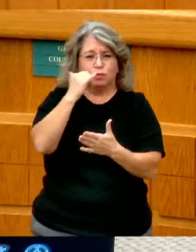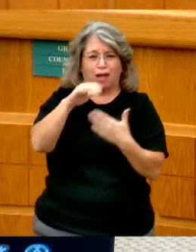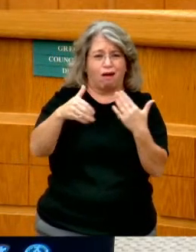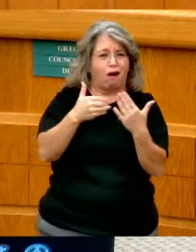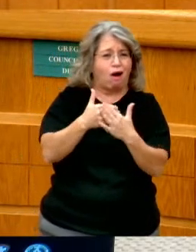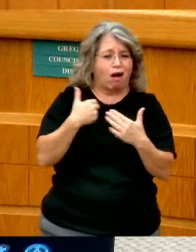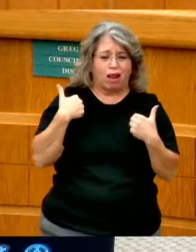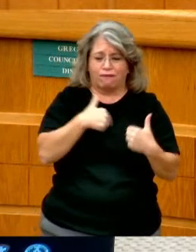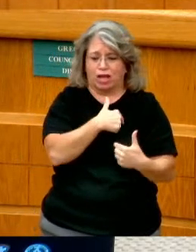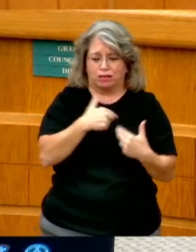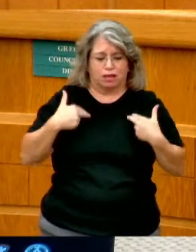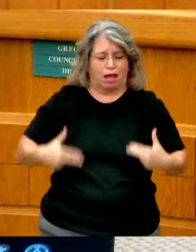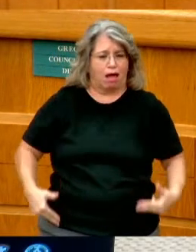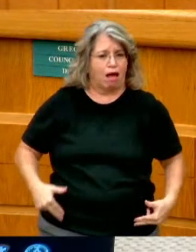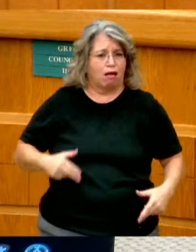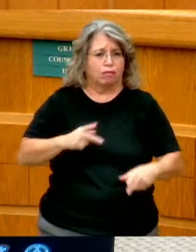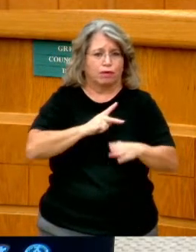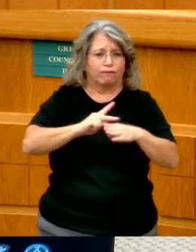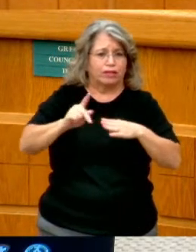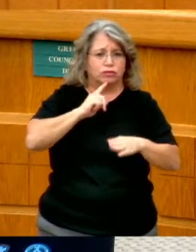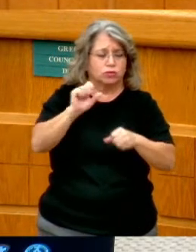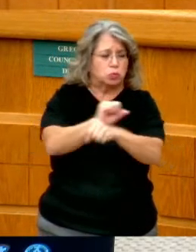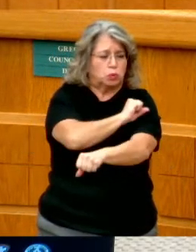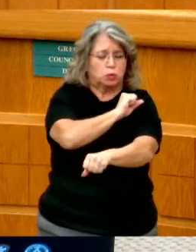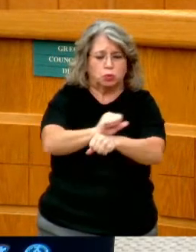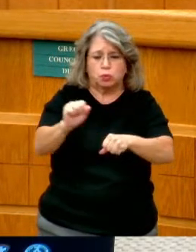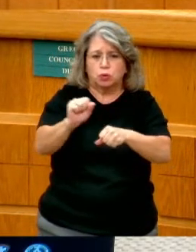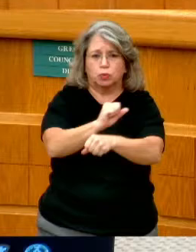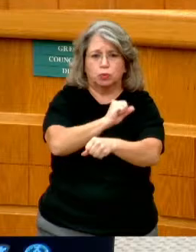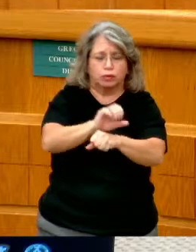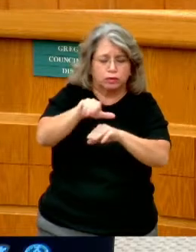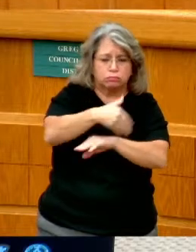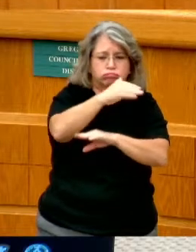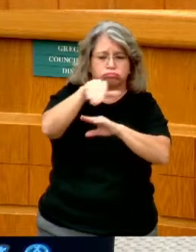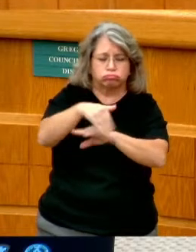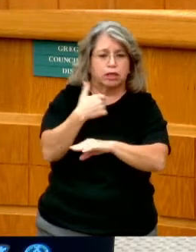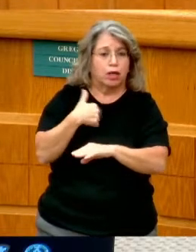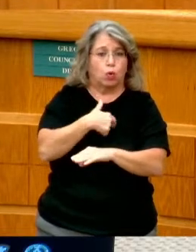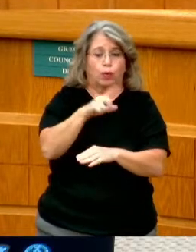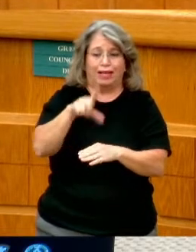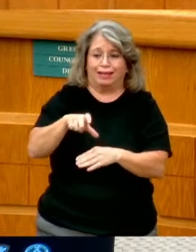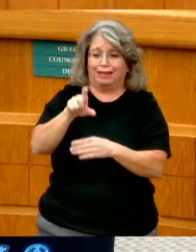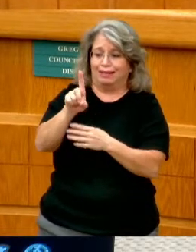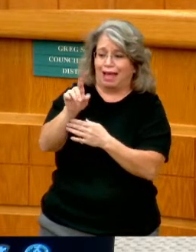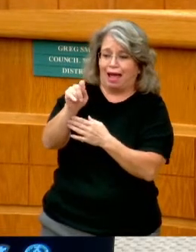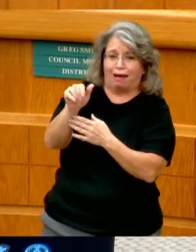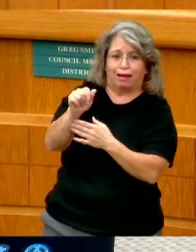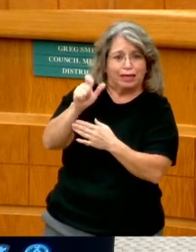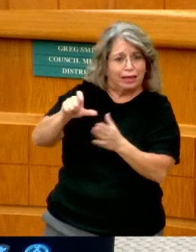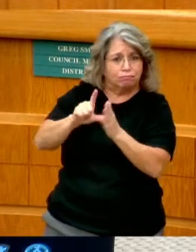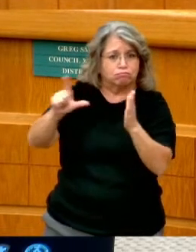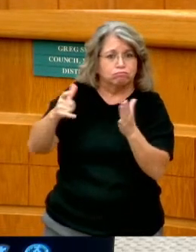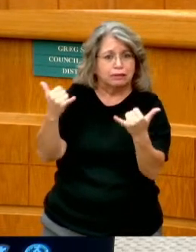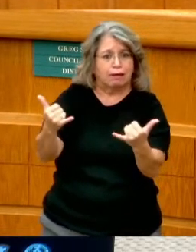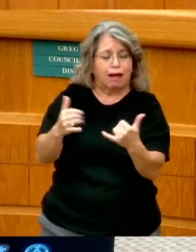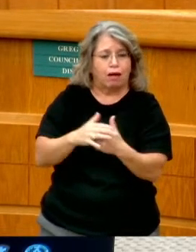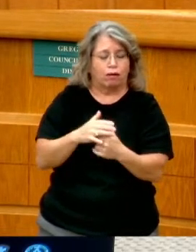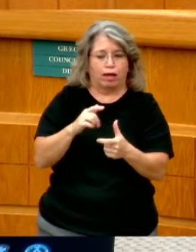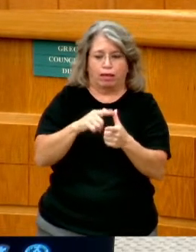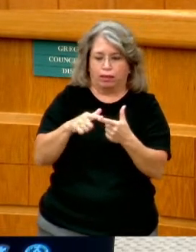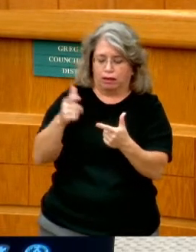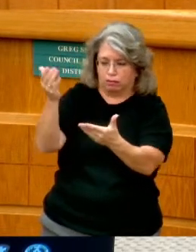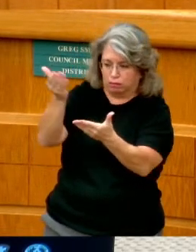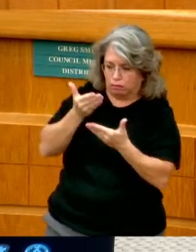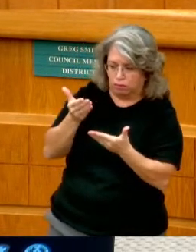We need data, and we need it quickly. And then we make decisions based on the ever-changing scientific data.